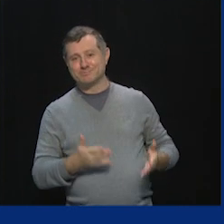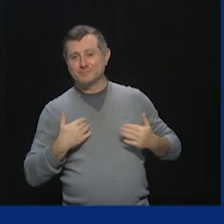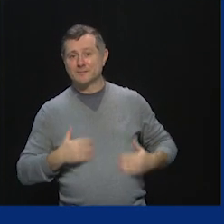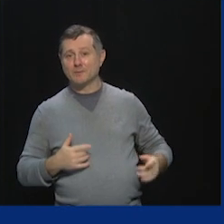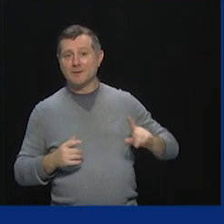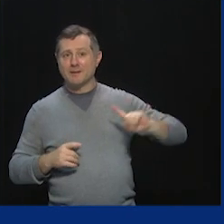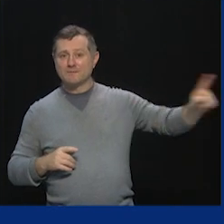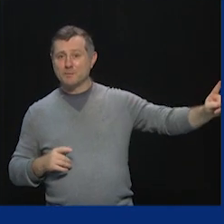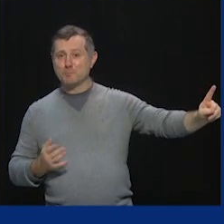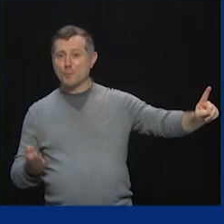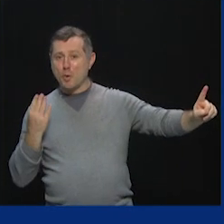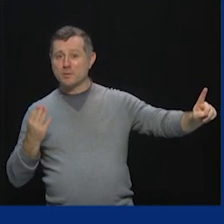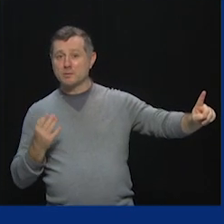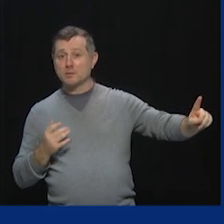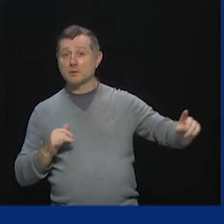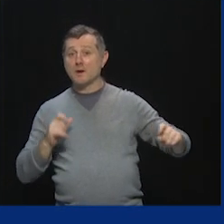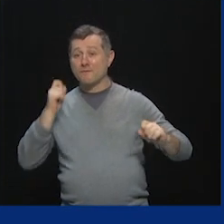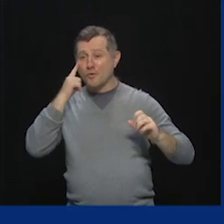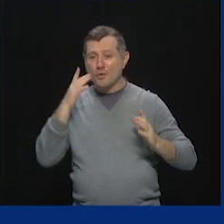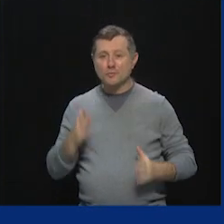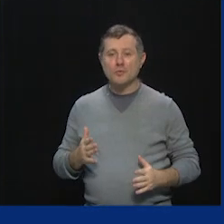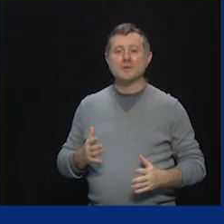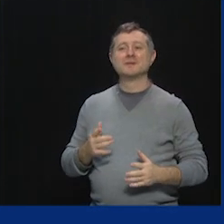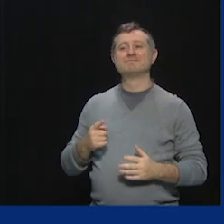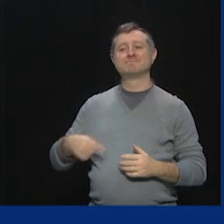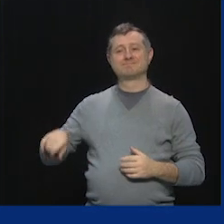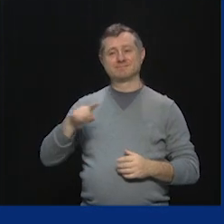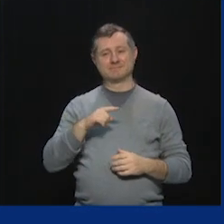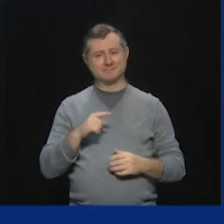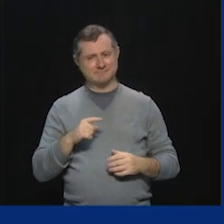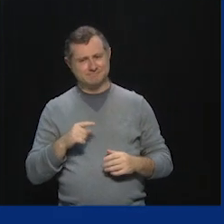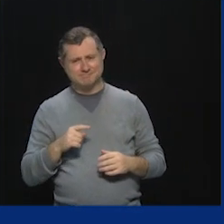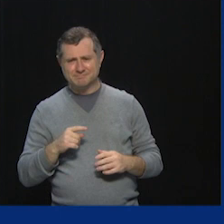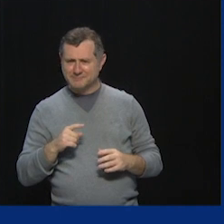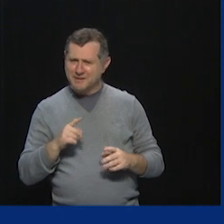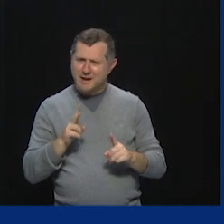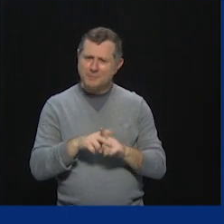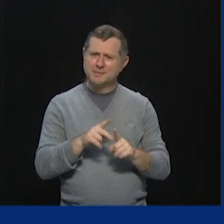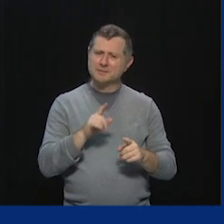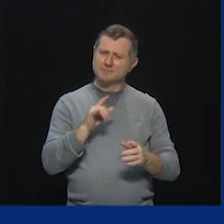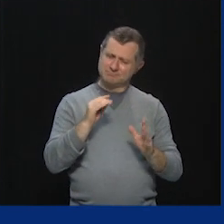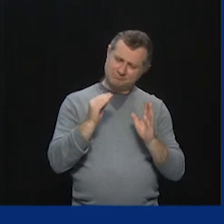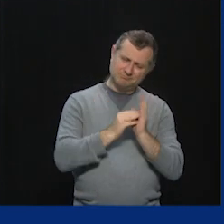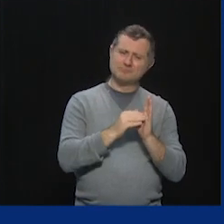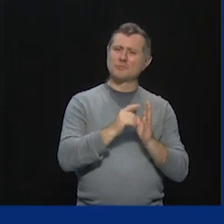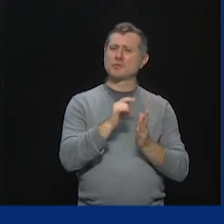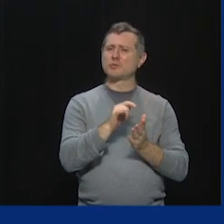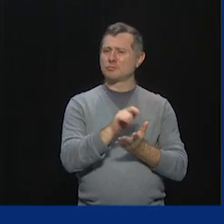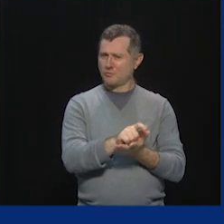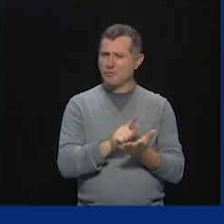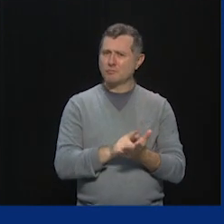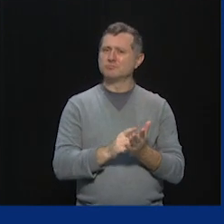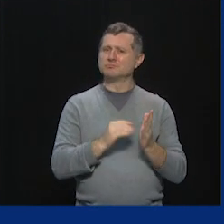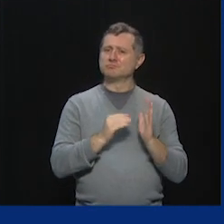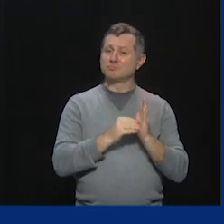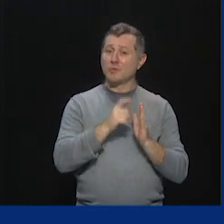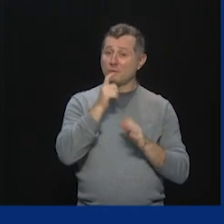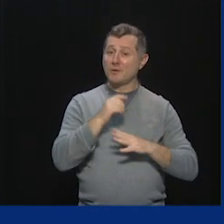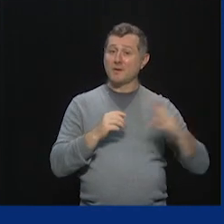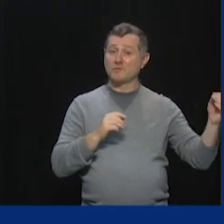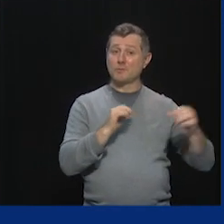to ensure that millions of New Yorkers across this state will come home in the same condition from which they left in the morning, and I thank you for